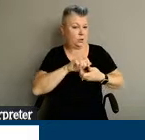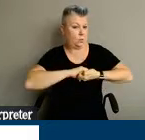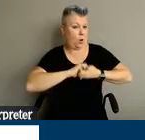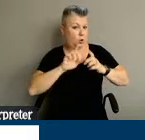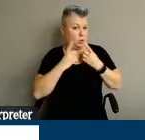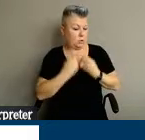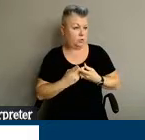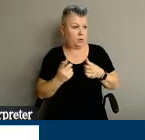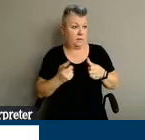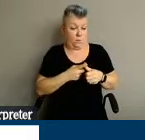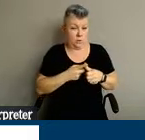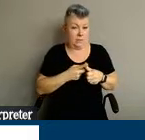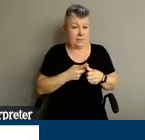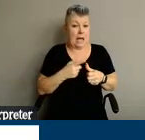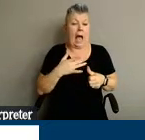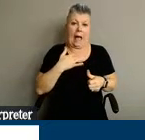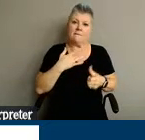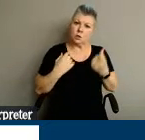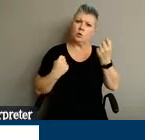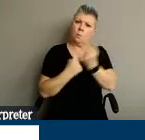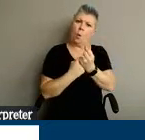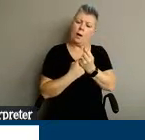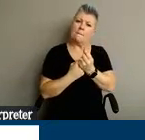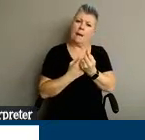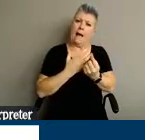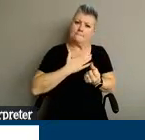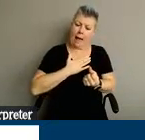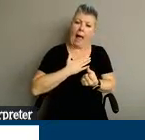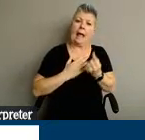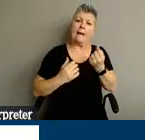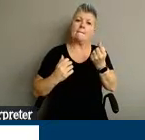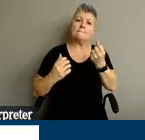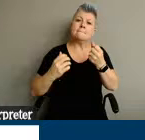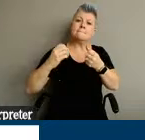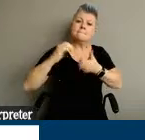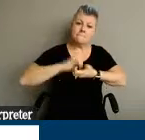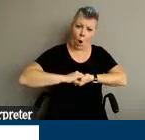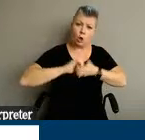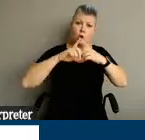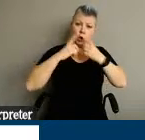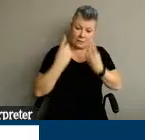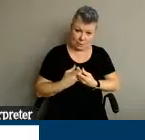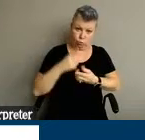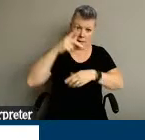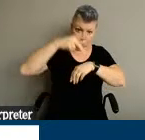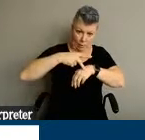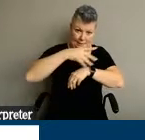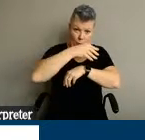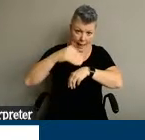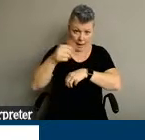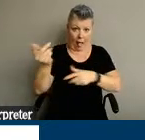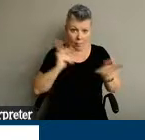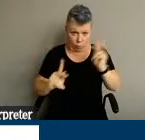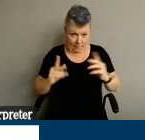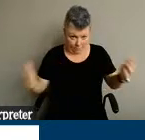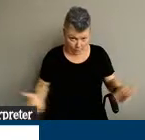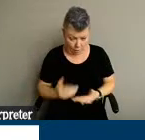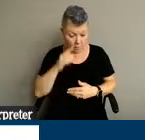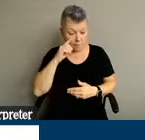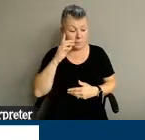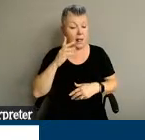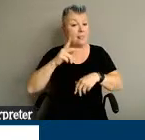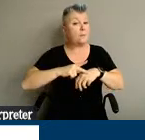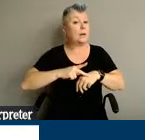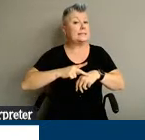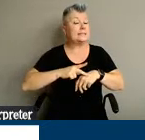first one is, I feel supported by the partner district principal and other administrators at this school. My partner district principal fosters